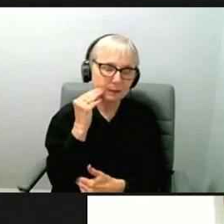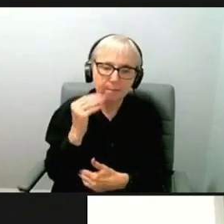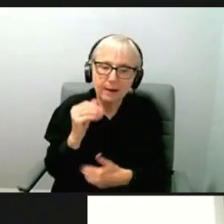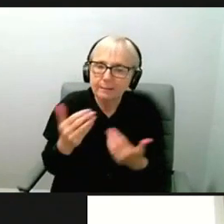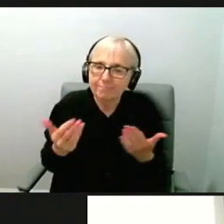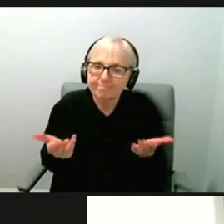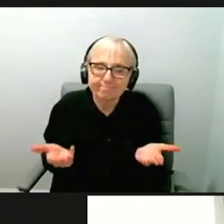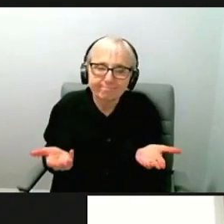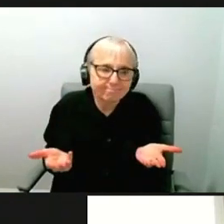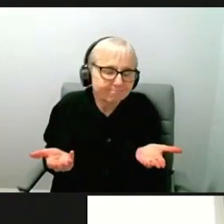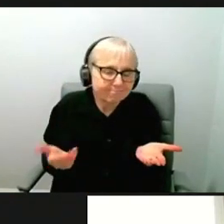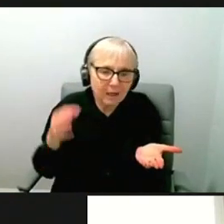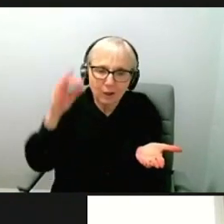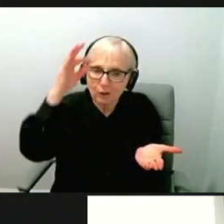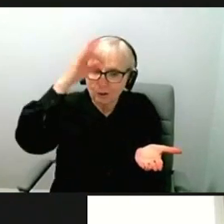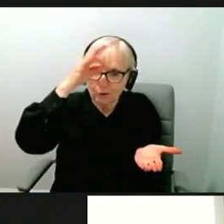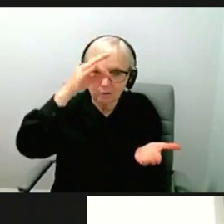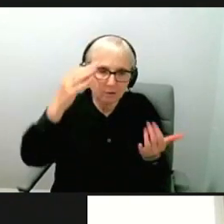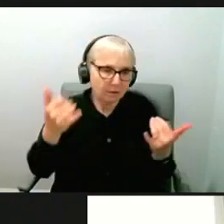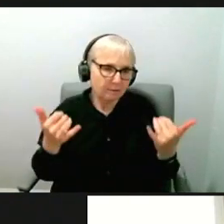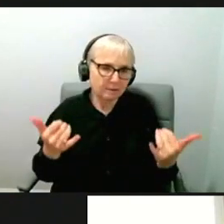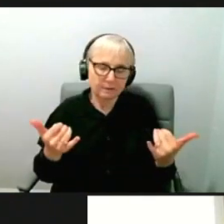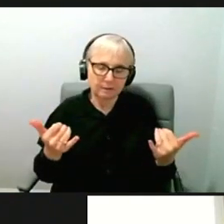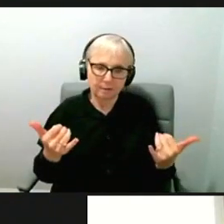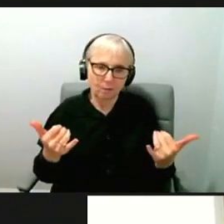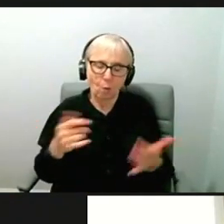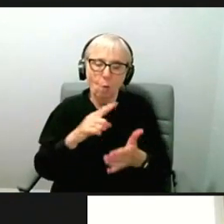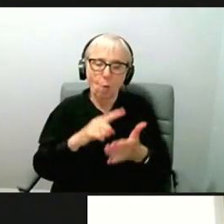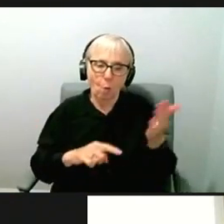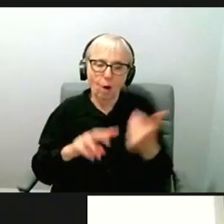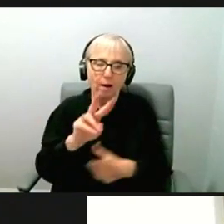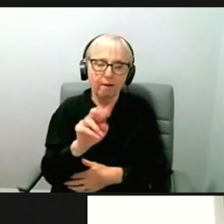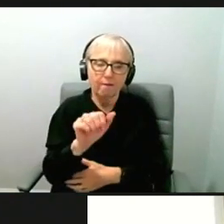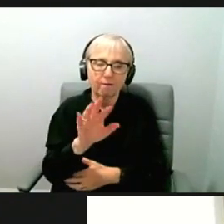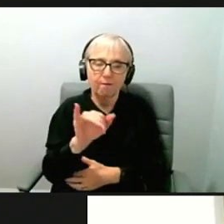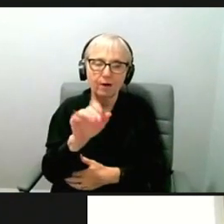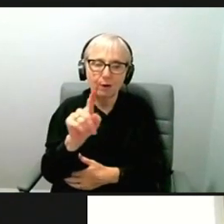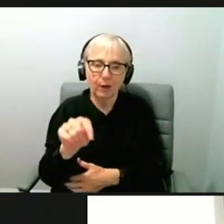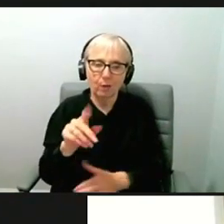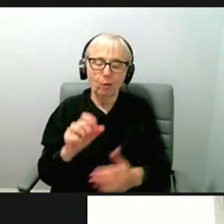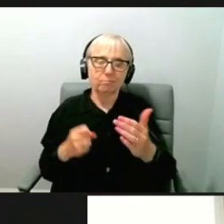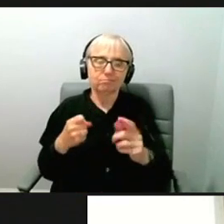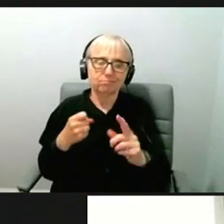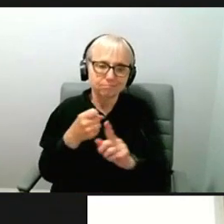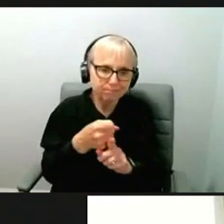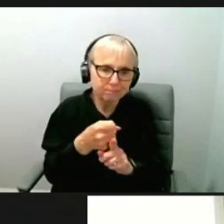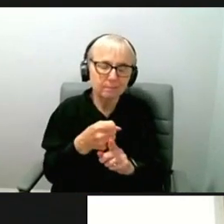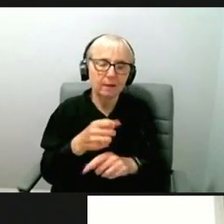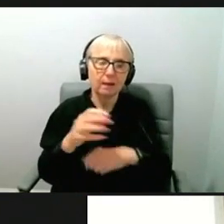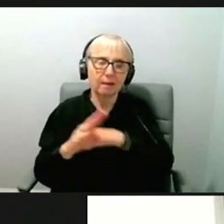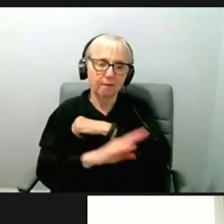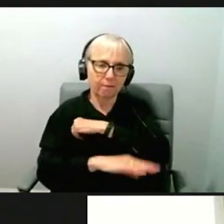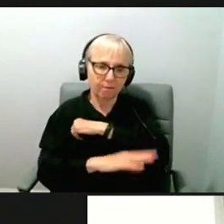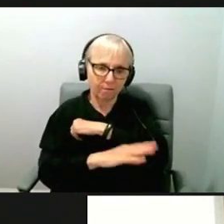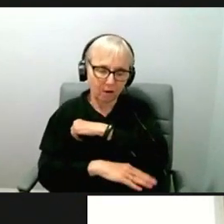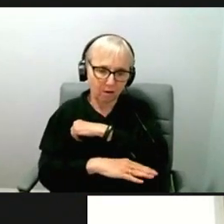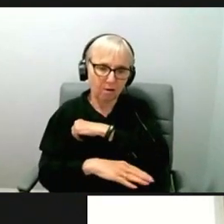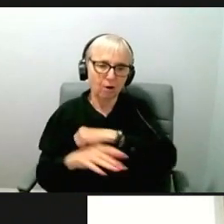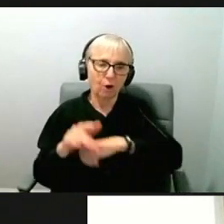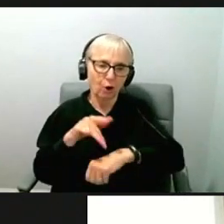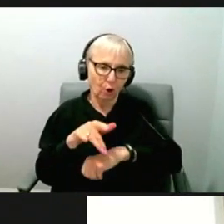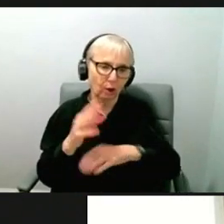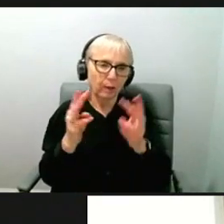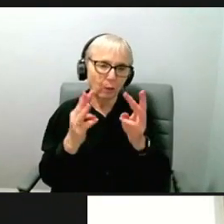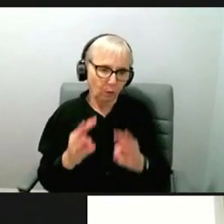ball to really understand what variant we might have and how impactful it will be late fall, early winter.